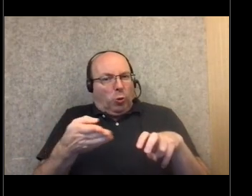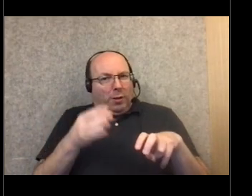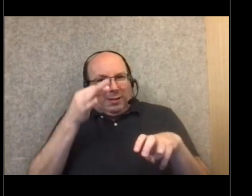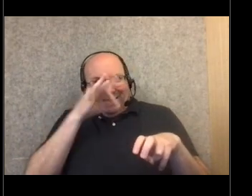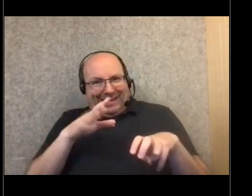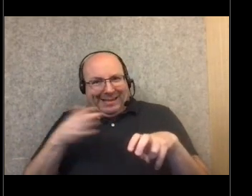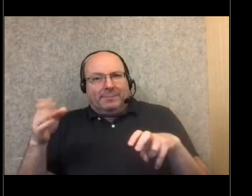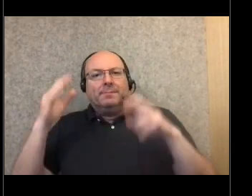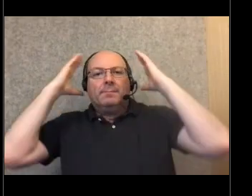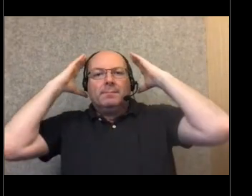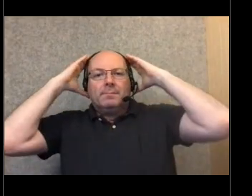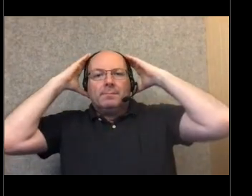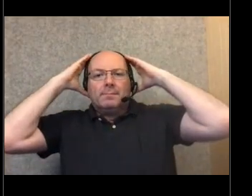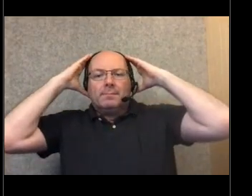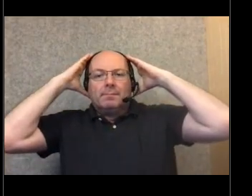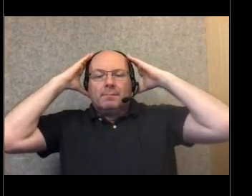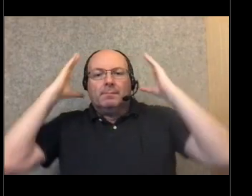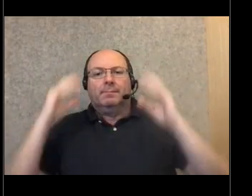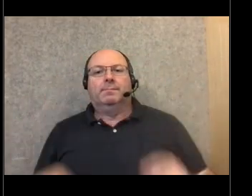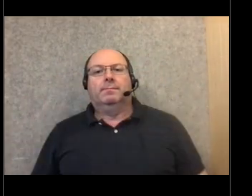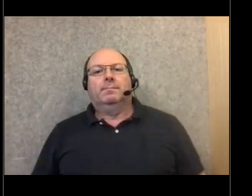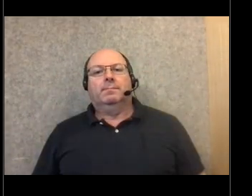Walks on accessible routes.